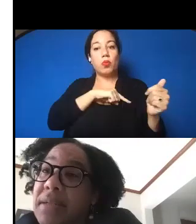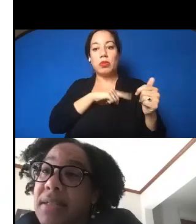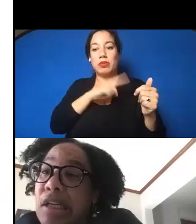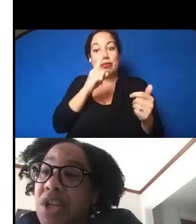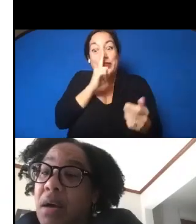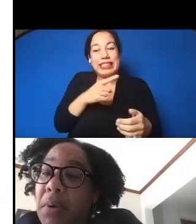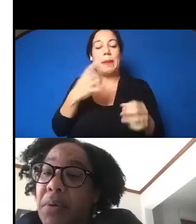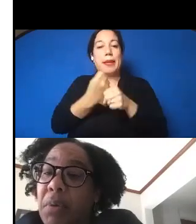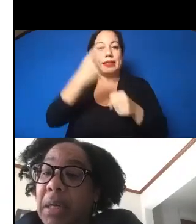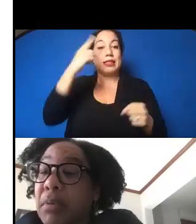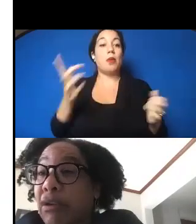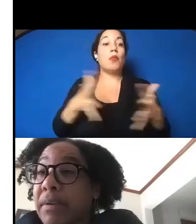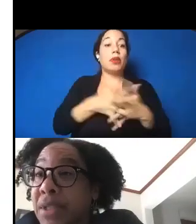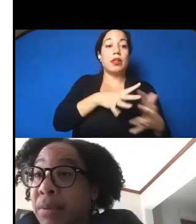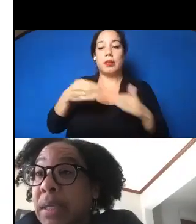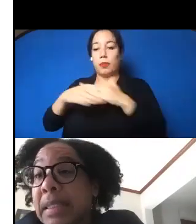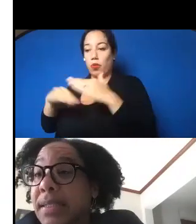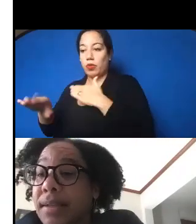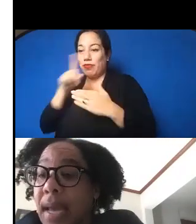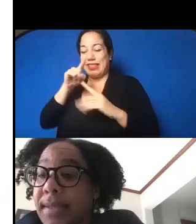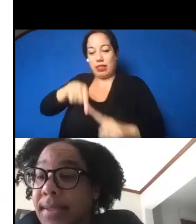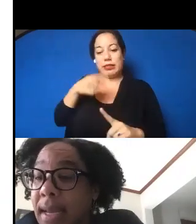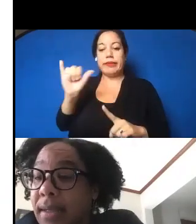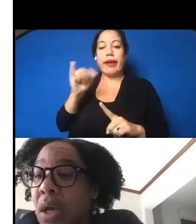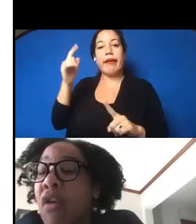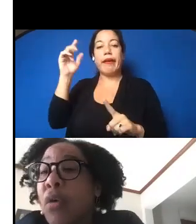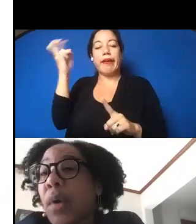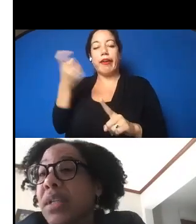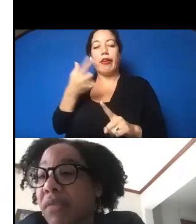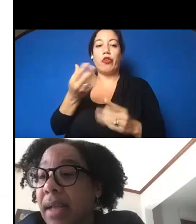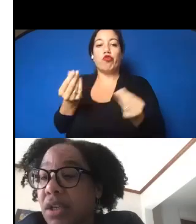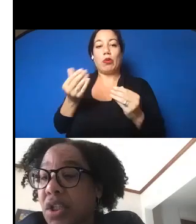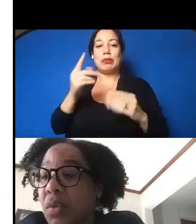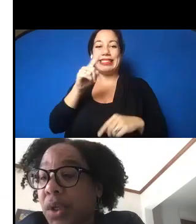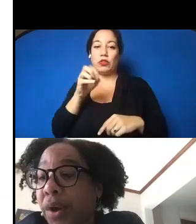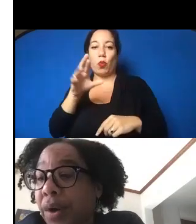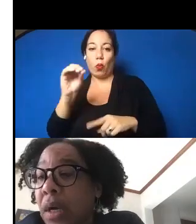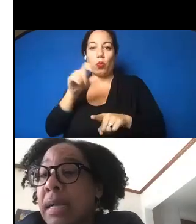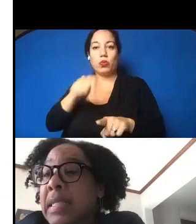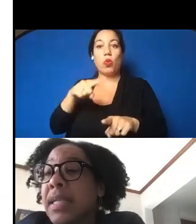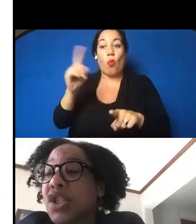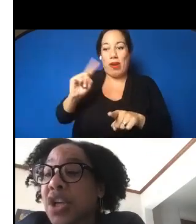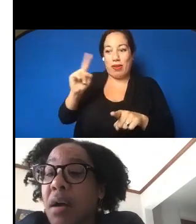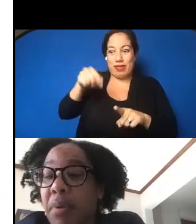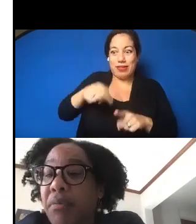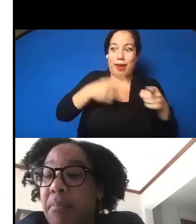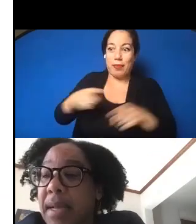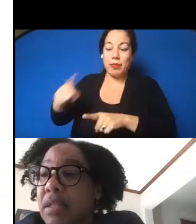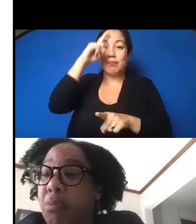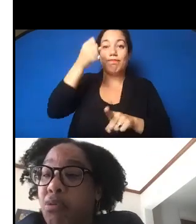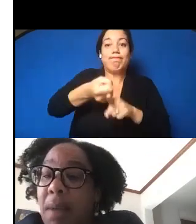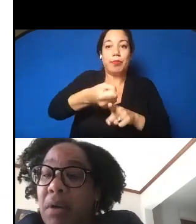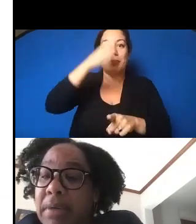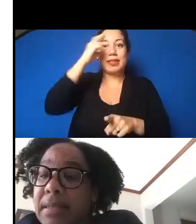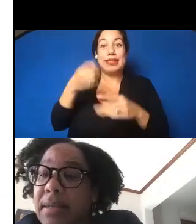that pregnancy and childbirth would become the ground zero, at least in the United States, for where these violations would occur, since childbirth remains